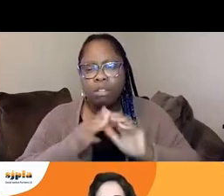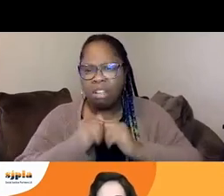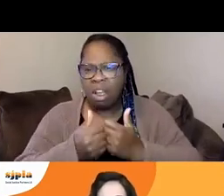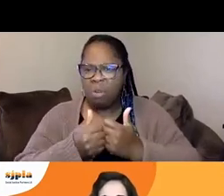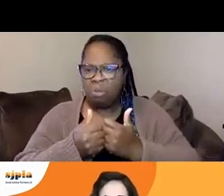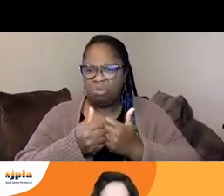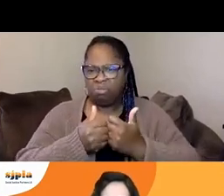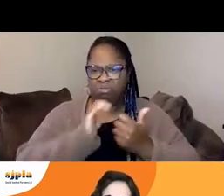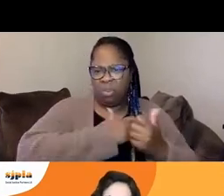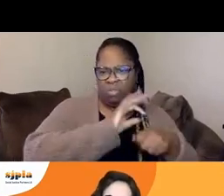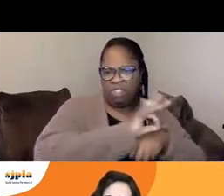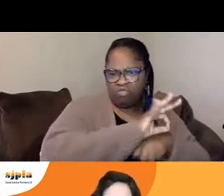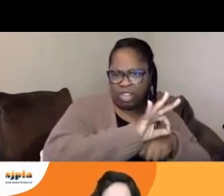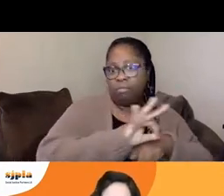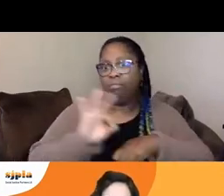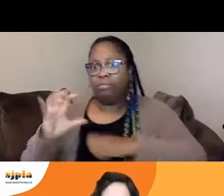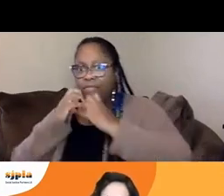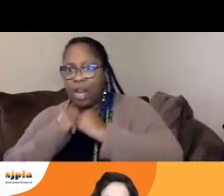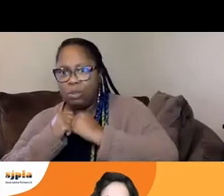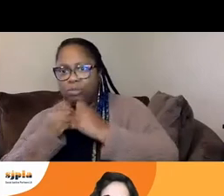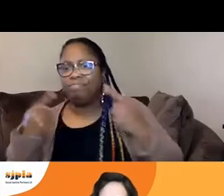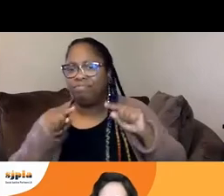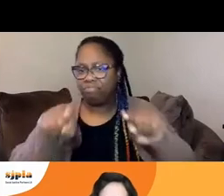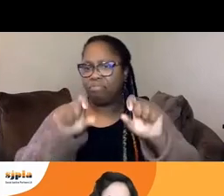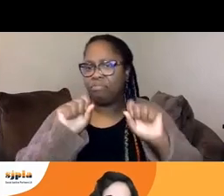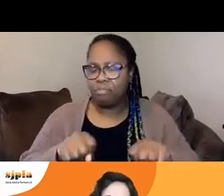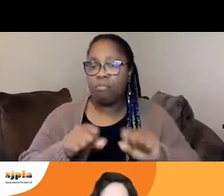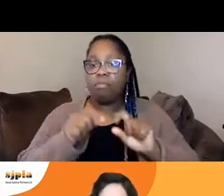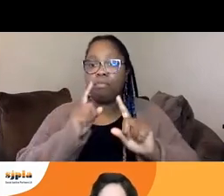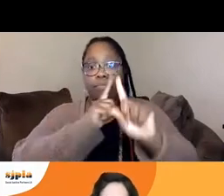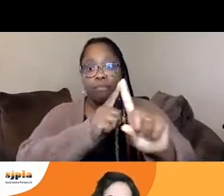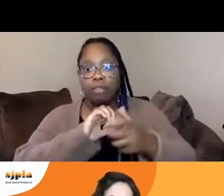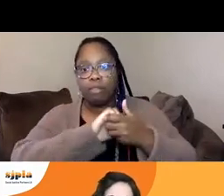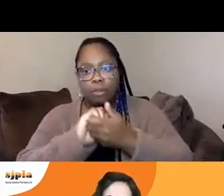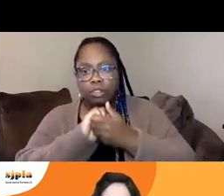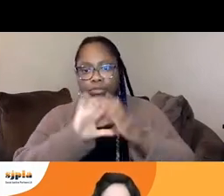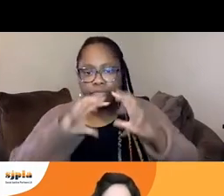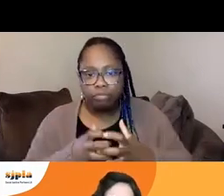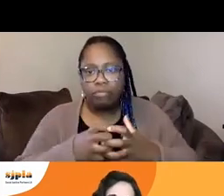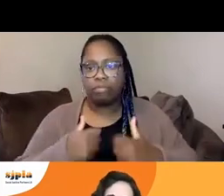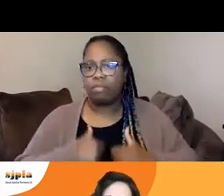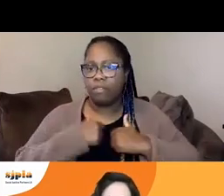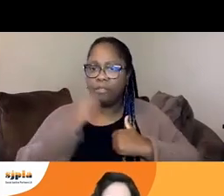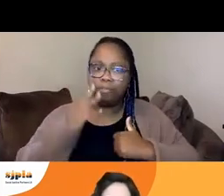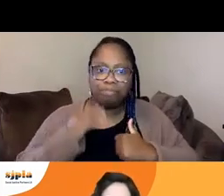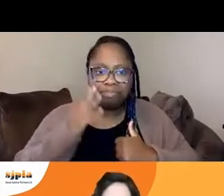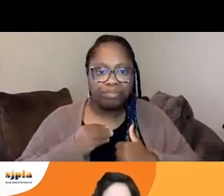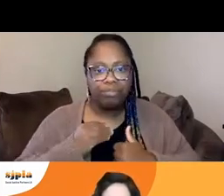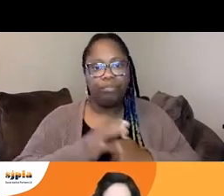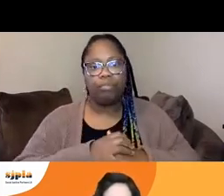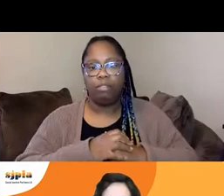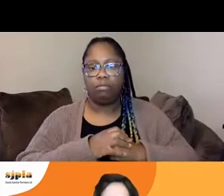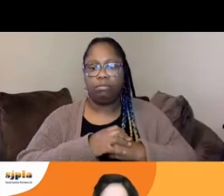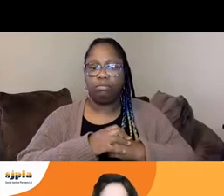our functioning with these values of justice around collaboration, collectivism, lived experience. You'll